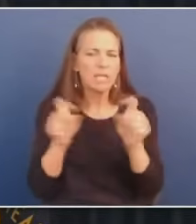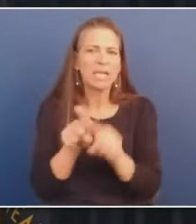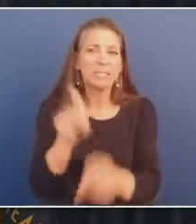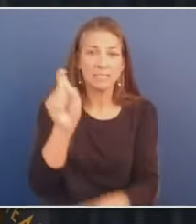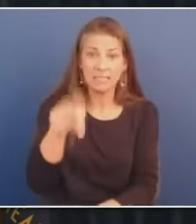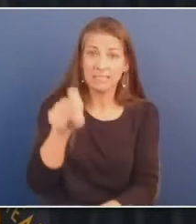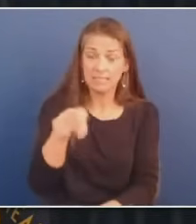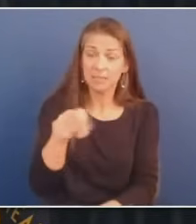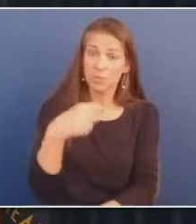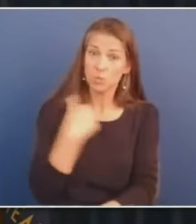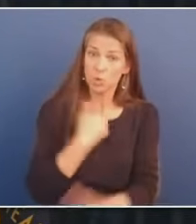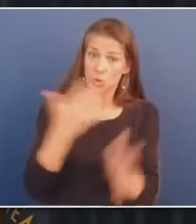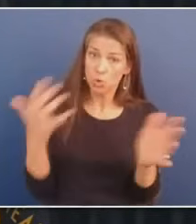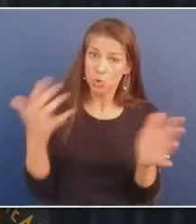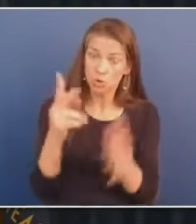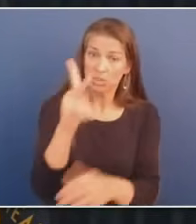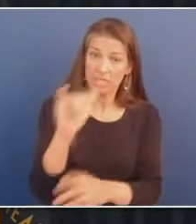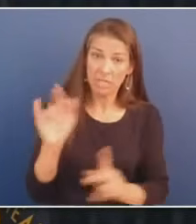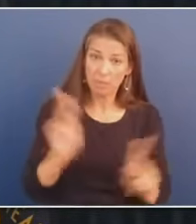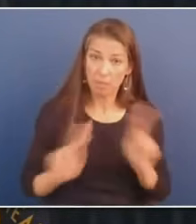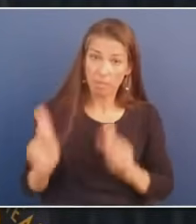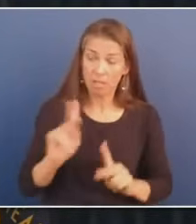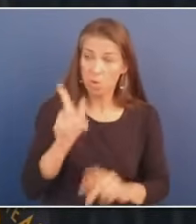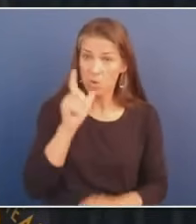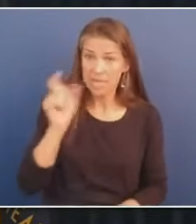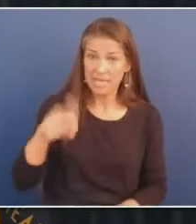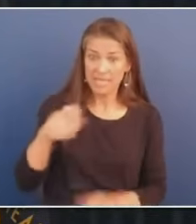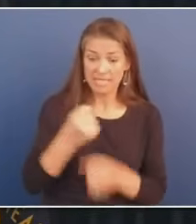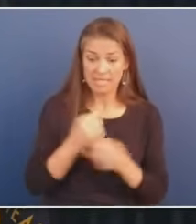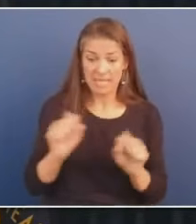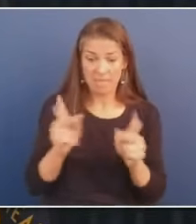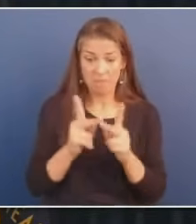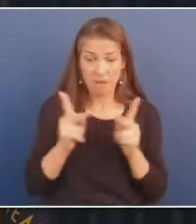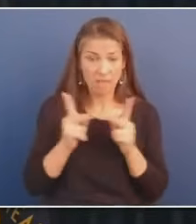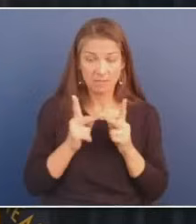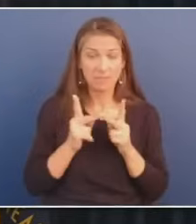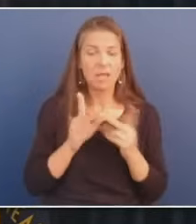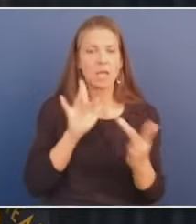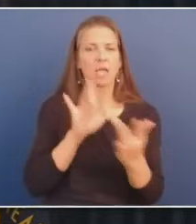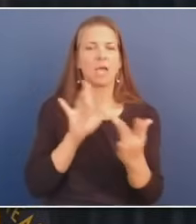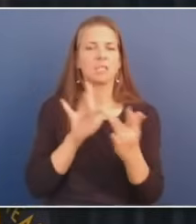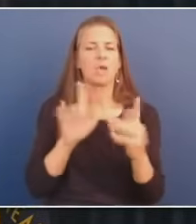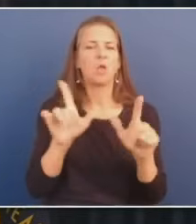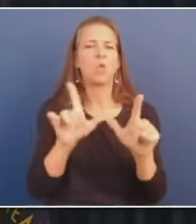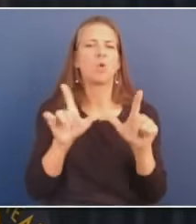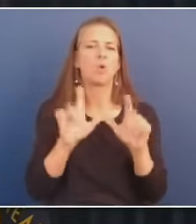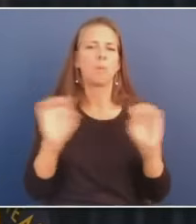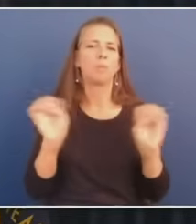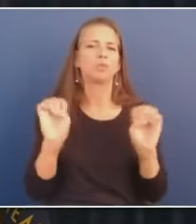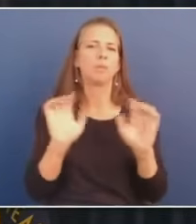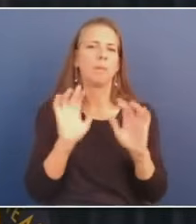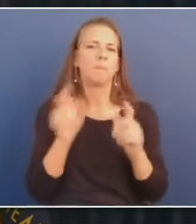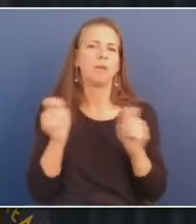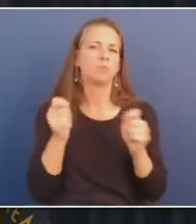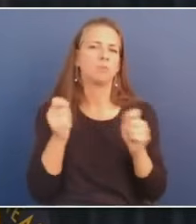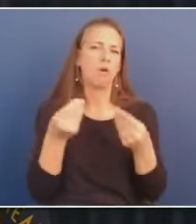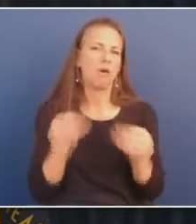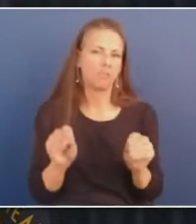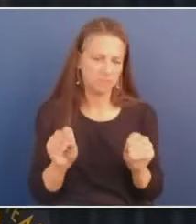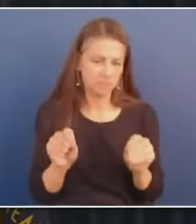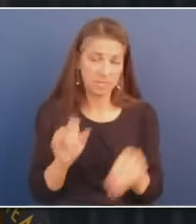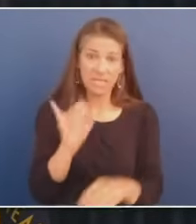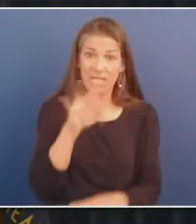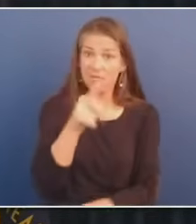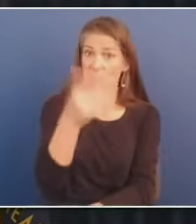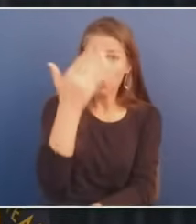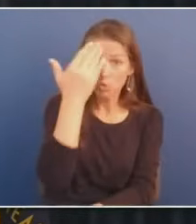urge Kentuckians in need of a safe place to contact their local emergency management office or official. If you don't know where